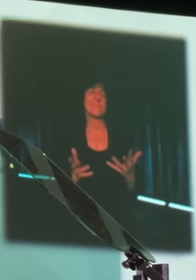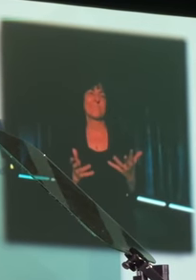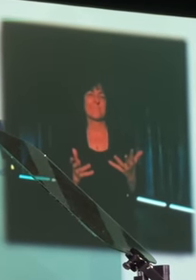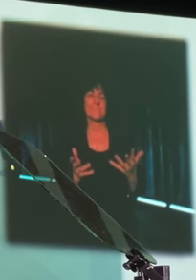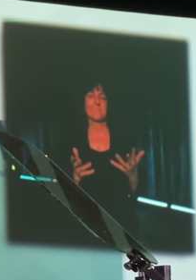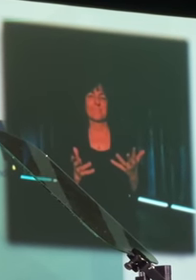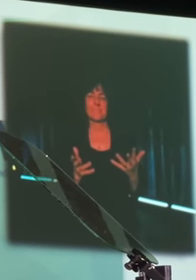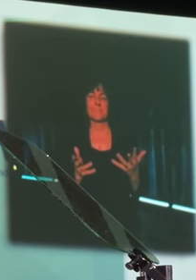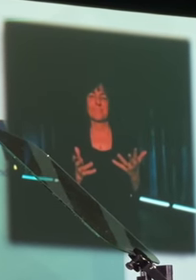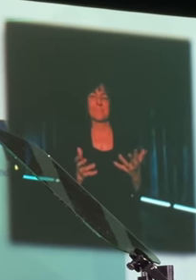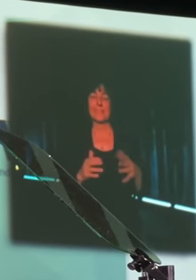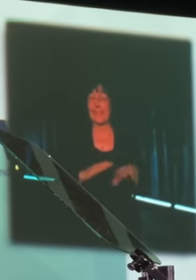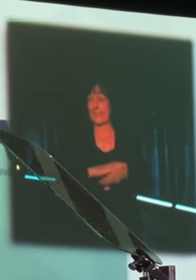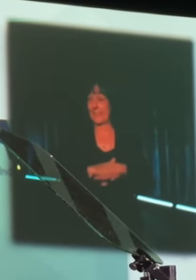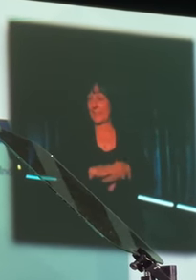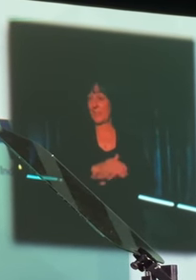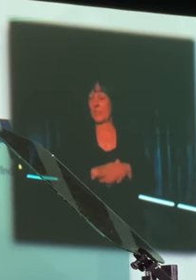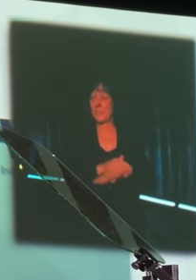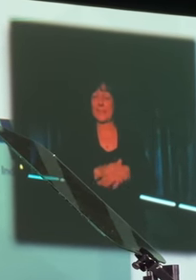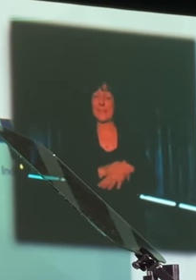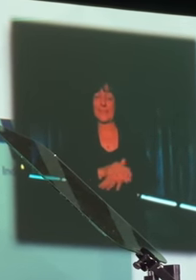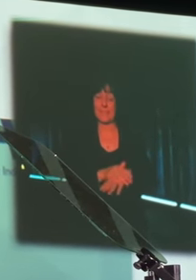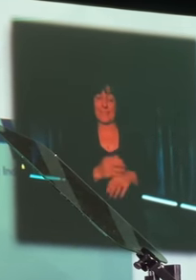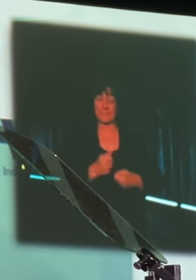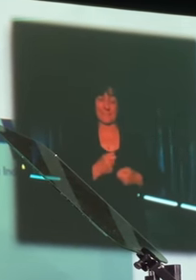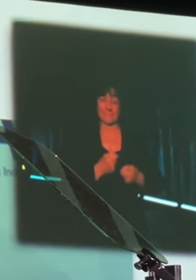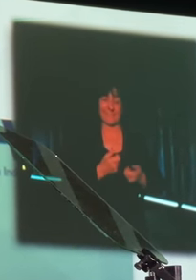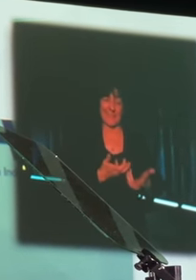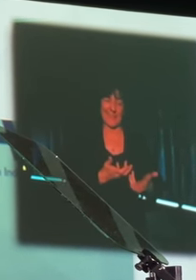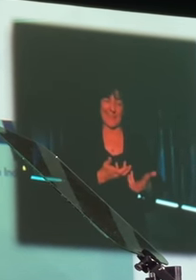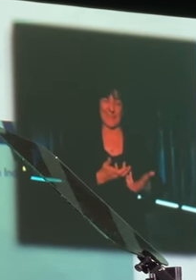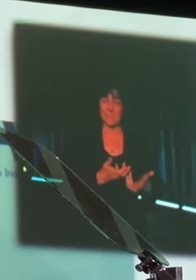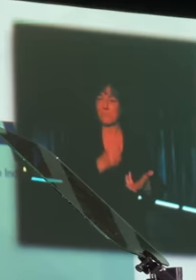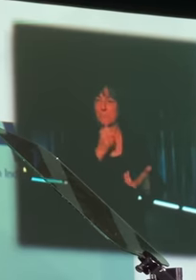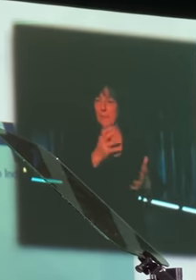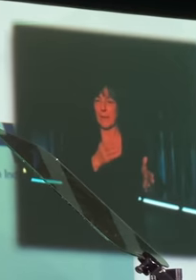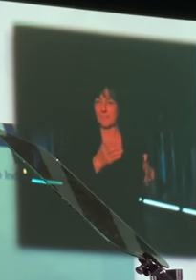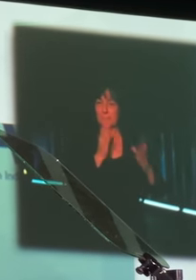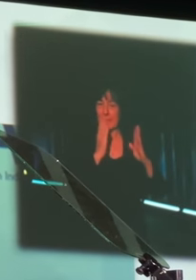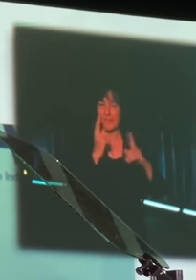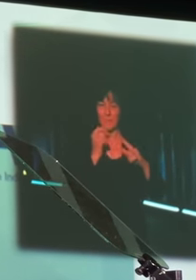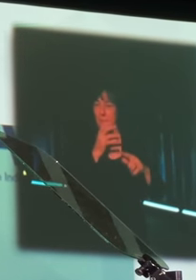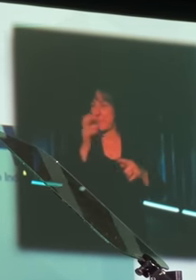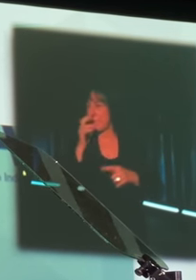and Indigenous voices have been left out of this farm bill process.